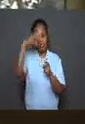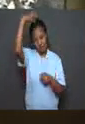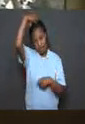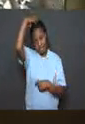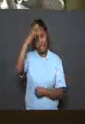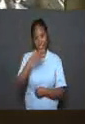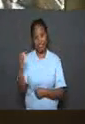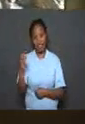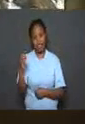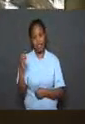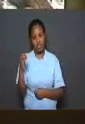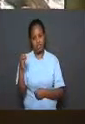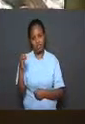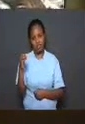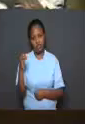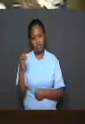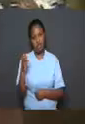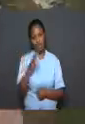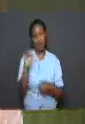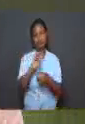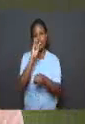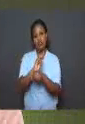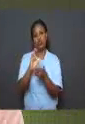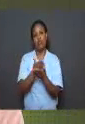government and its citizens.